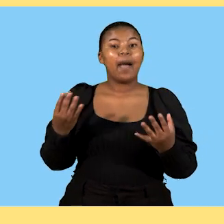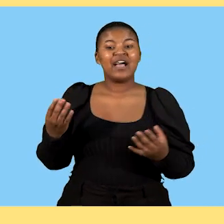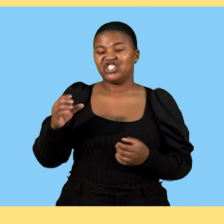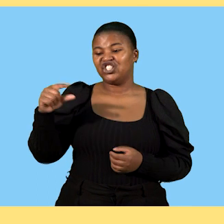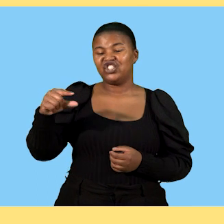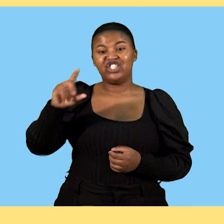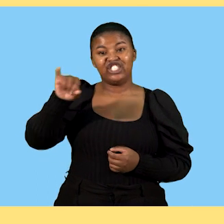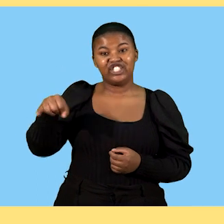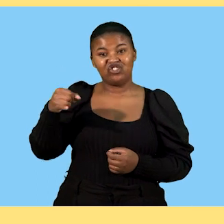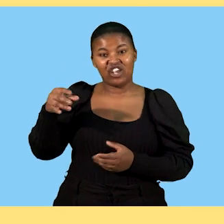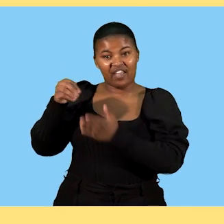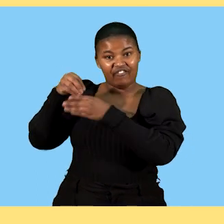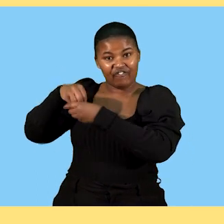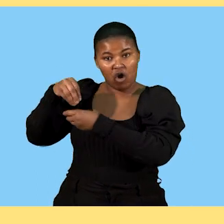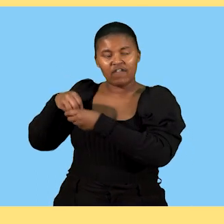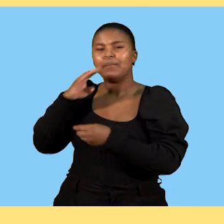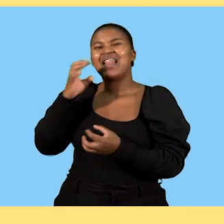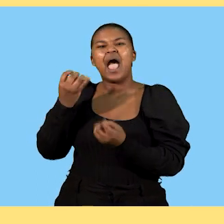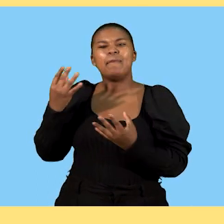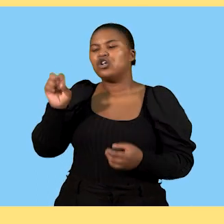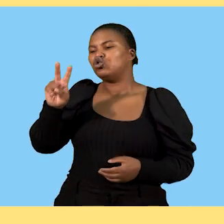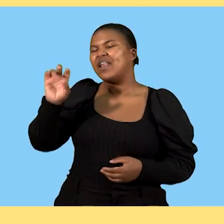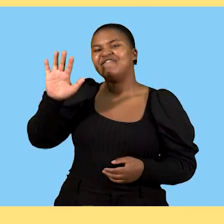was in the GJ, and it's